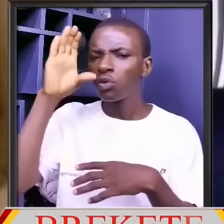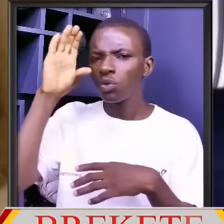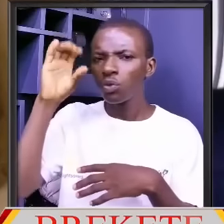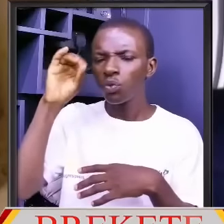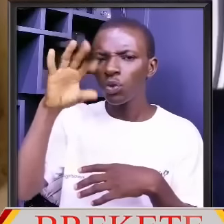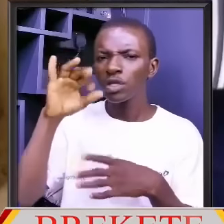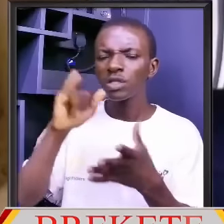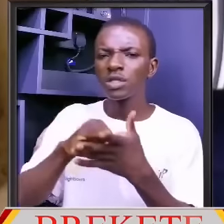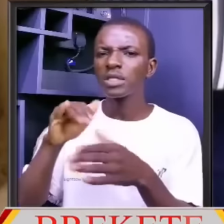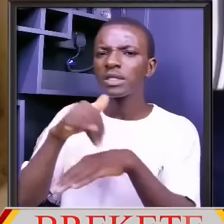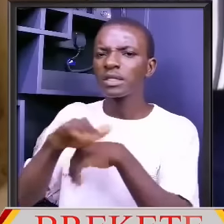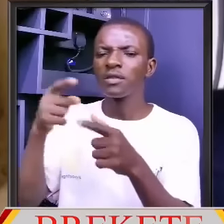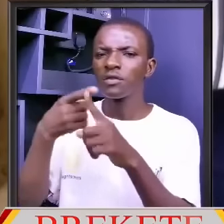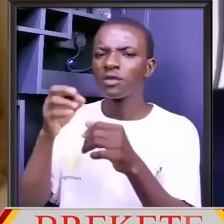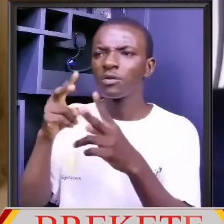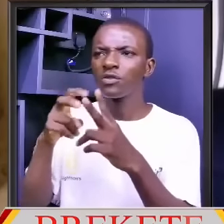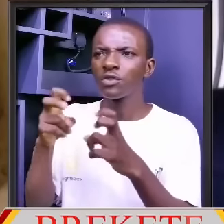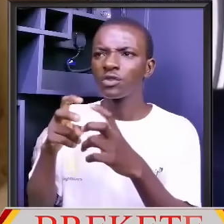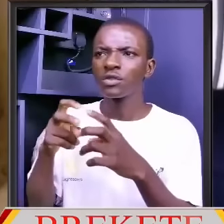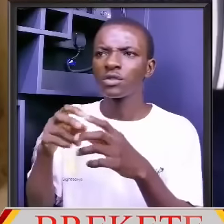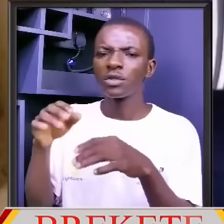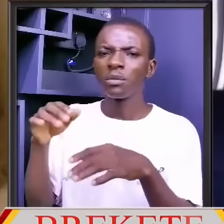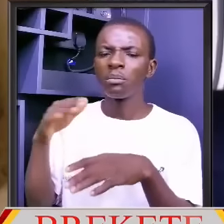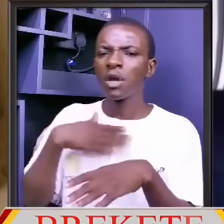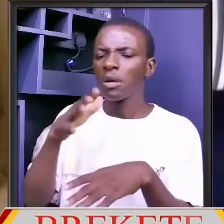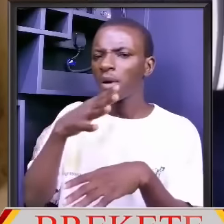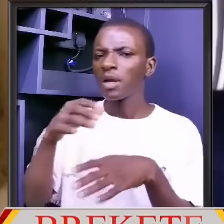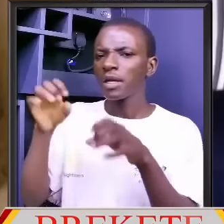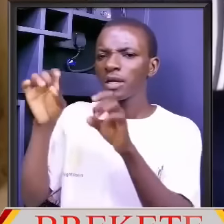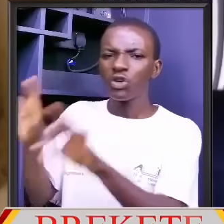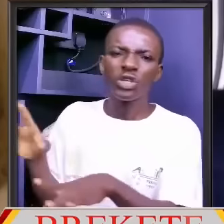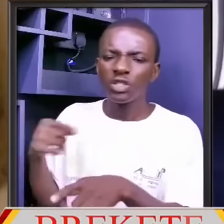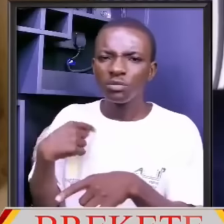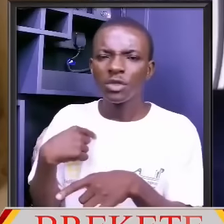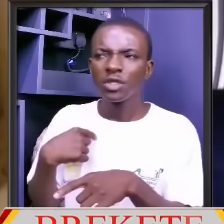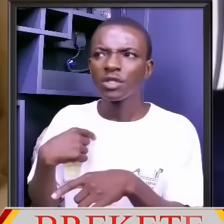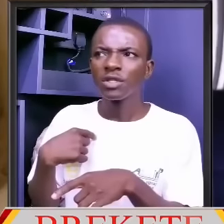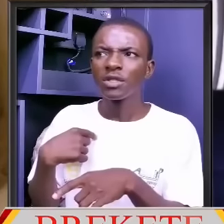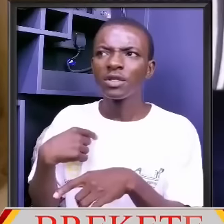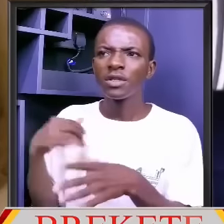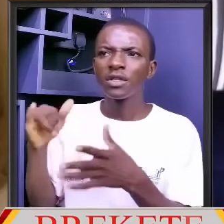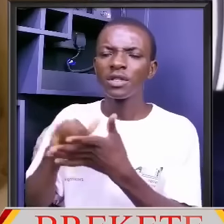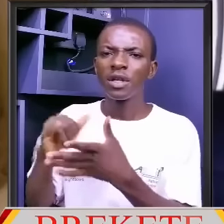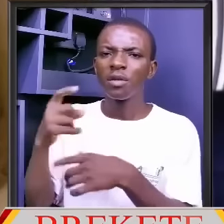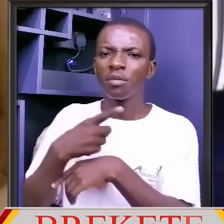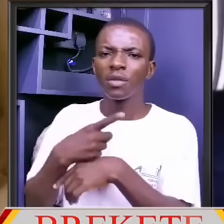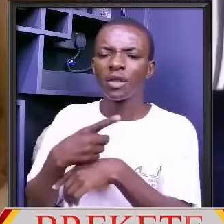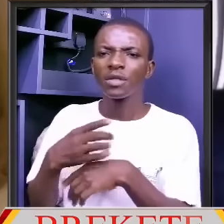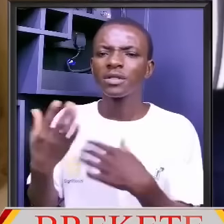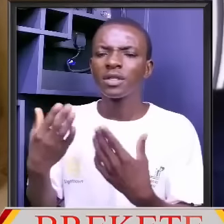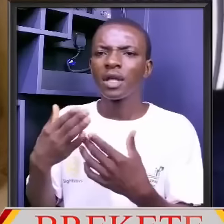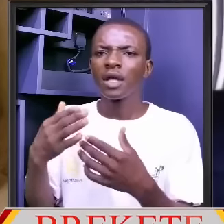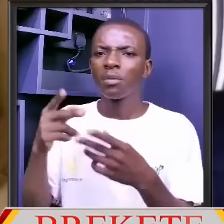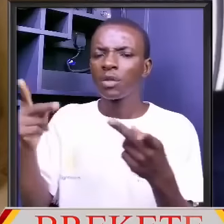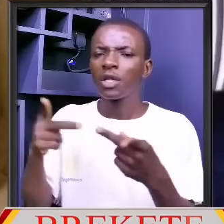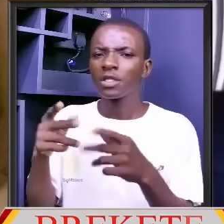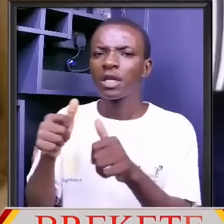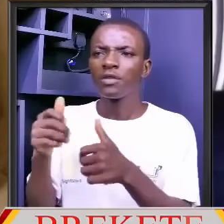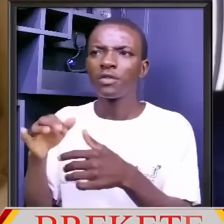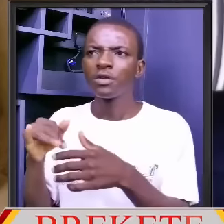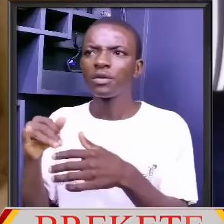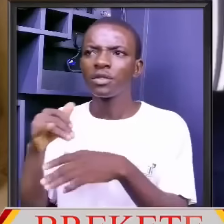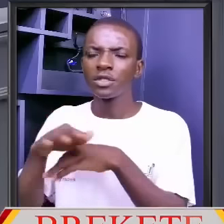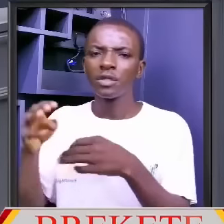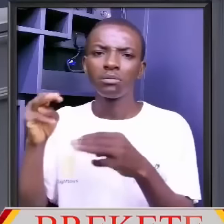winch where they pursue. My mama reject me. Ah. For that my place there, anybody if you